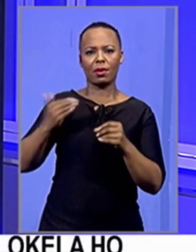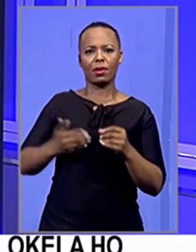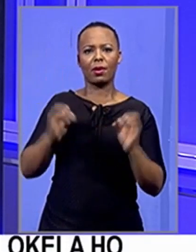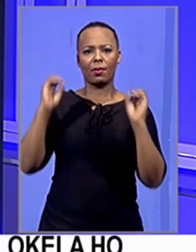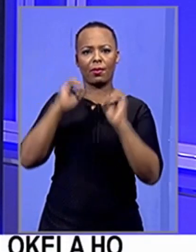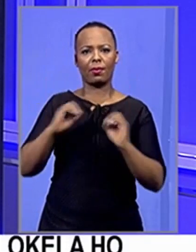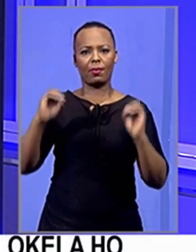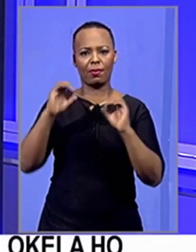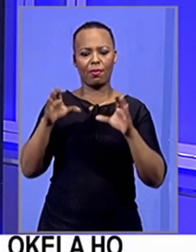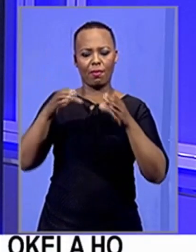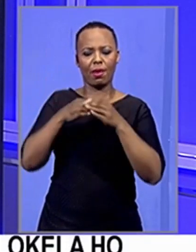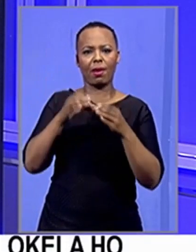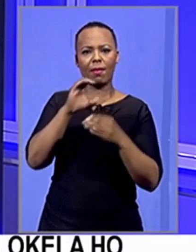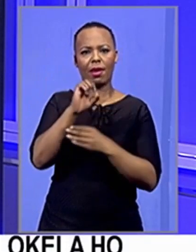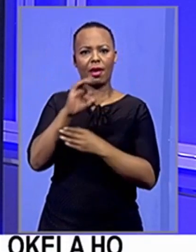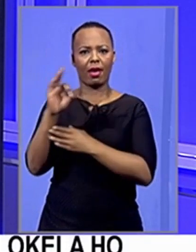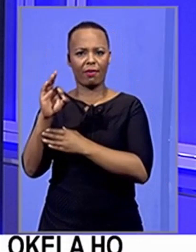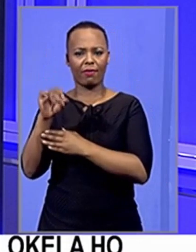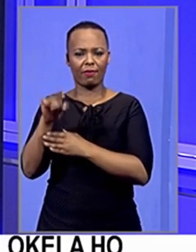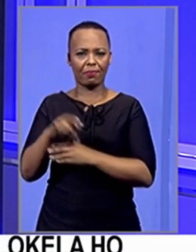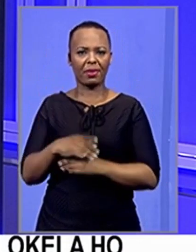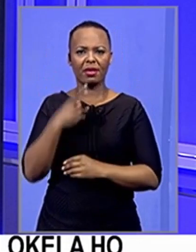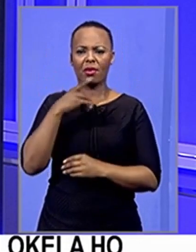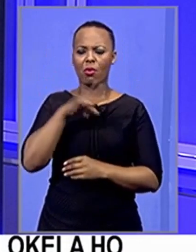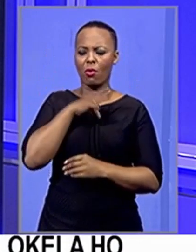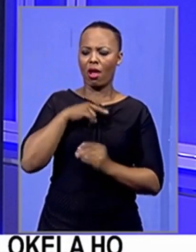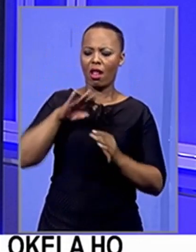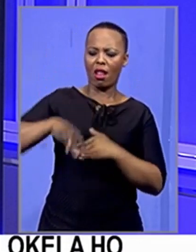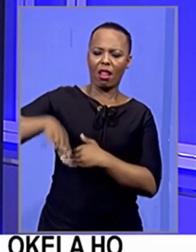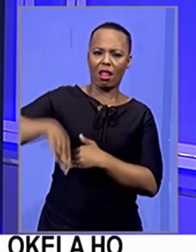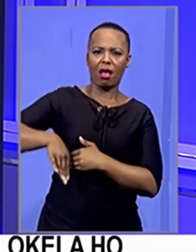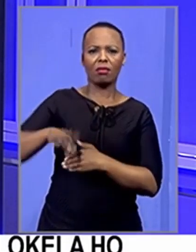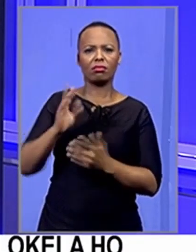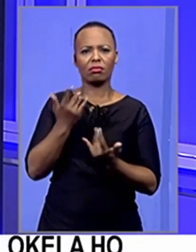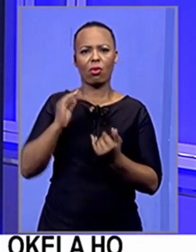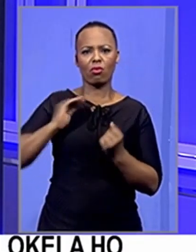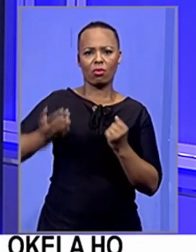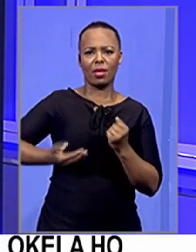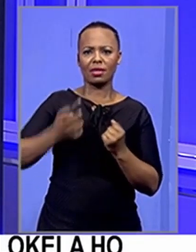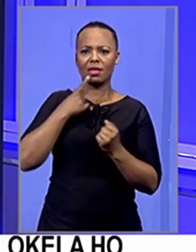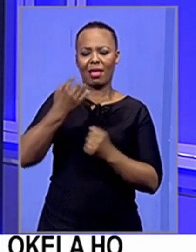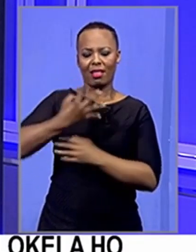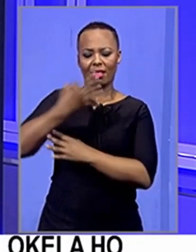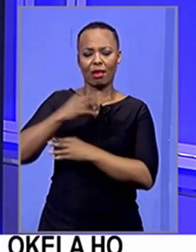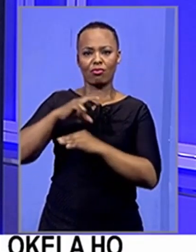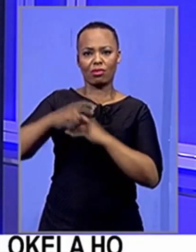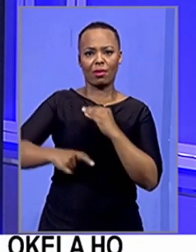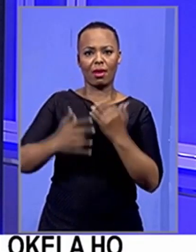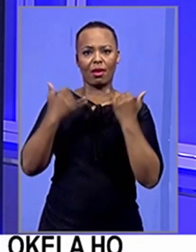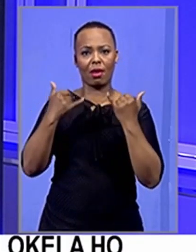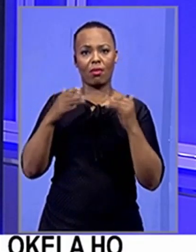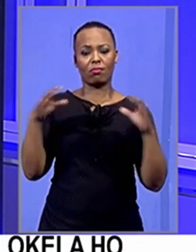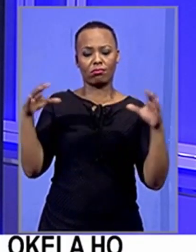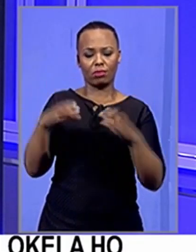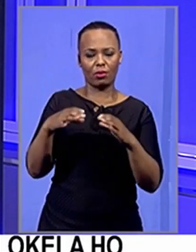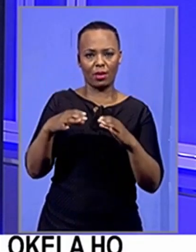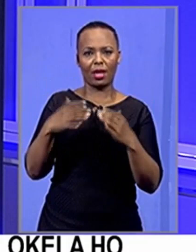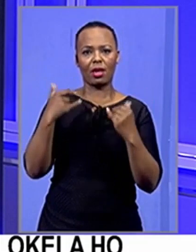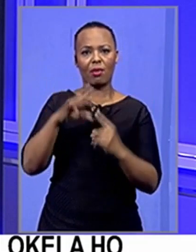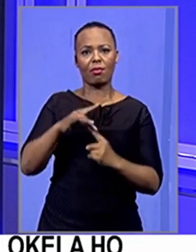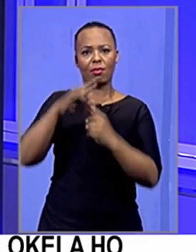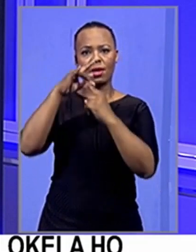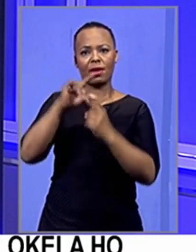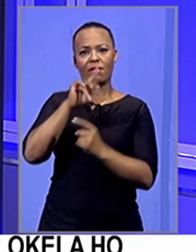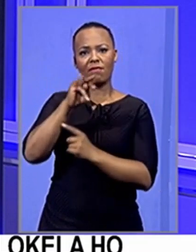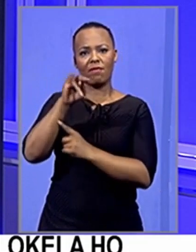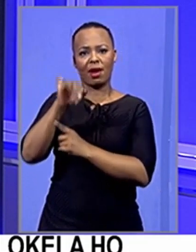bo botjha ba moga. Malema o entse ditsheollo tsena ho phethelweng a seboka sa boraro sa province. Province kgethile Zelende